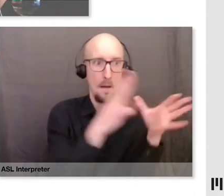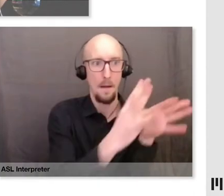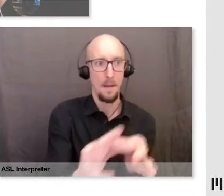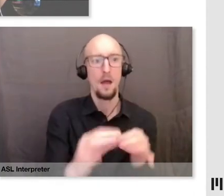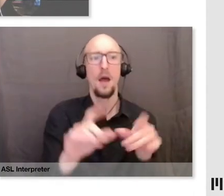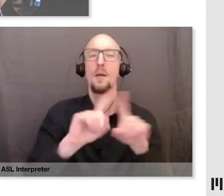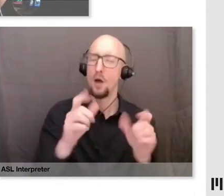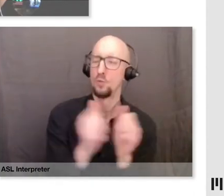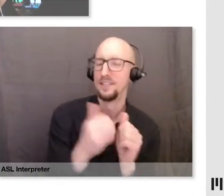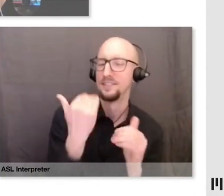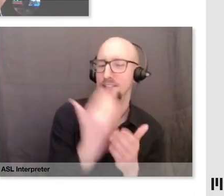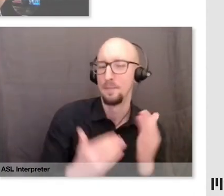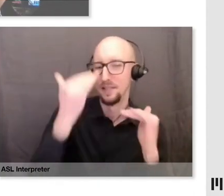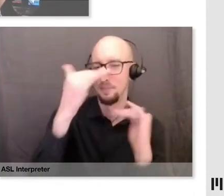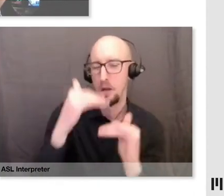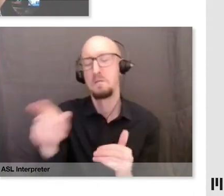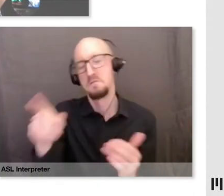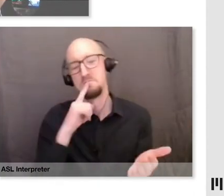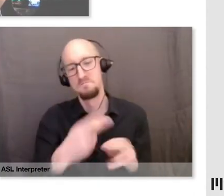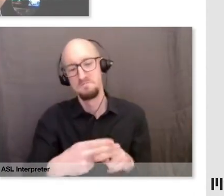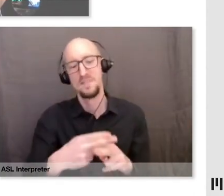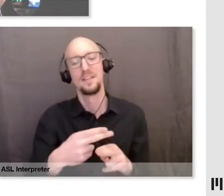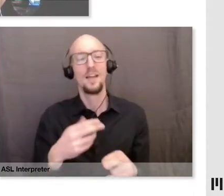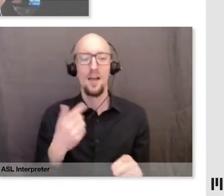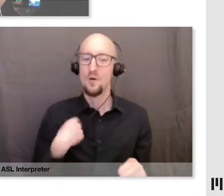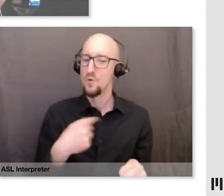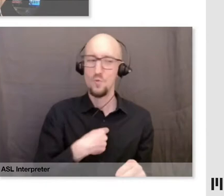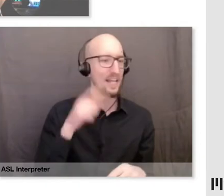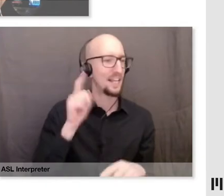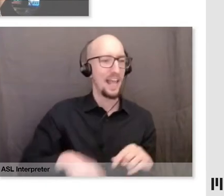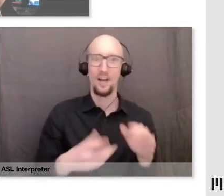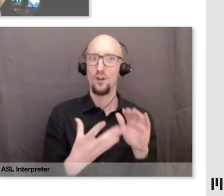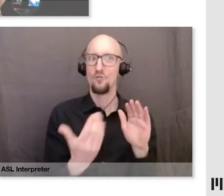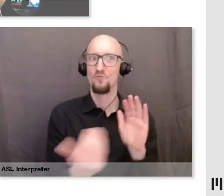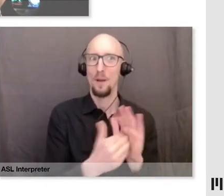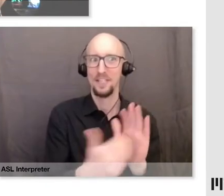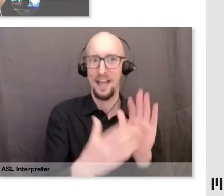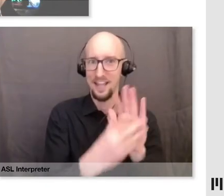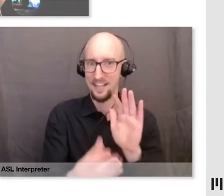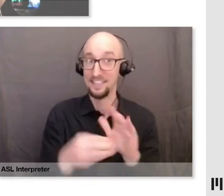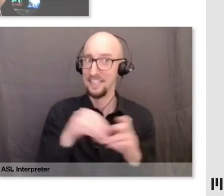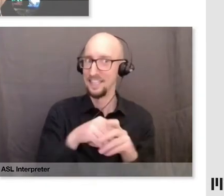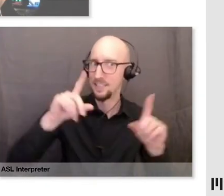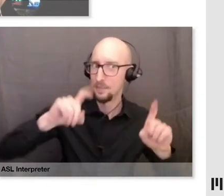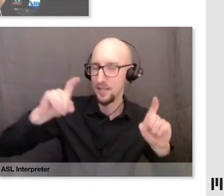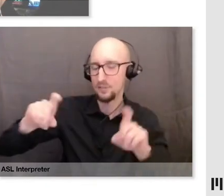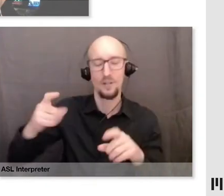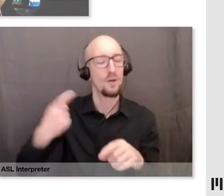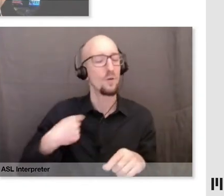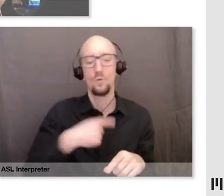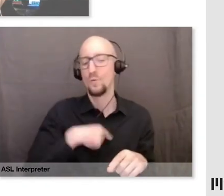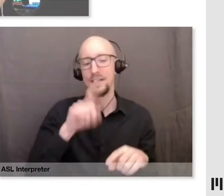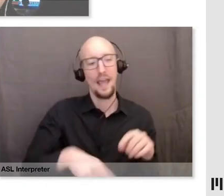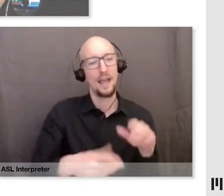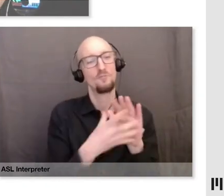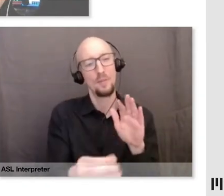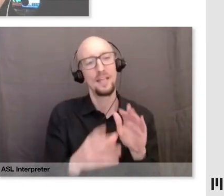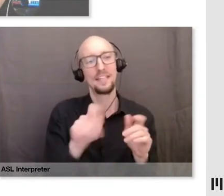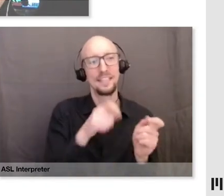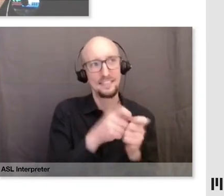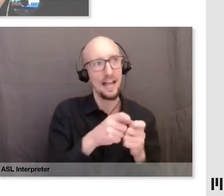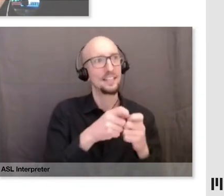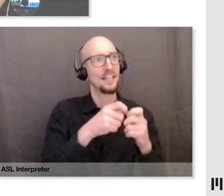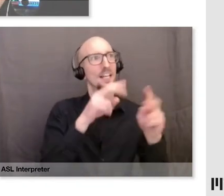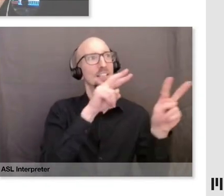limitations. As you pointed out, the fact that we are not able to replicate in our simulations, the exact survey volumes that